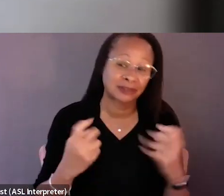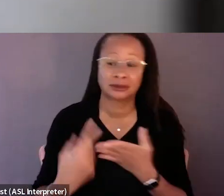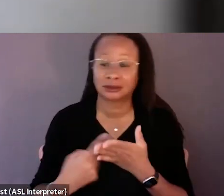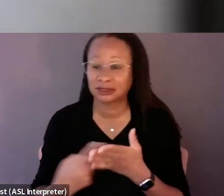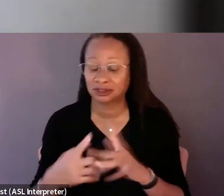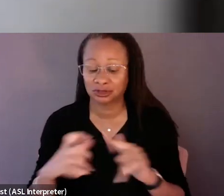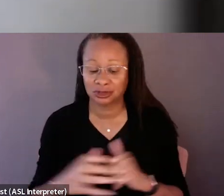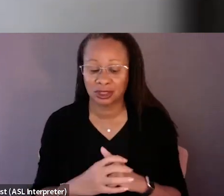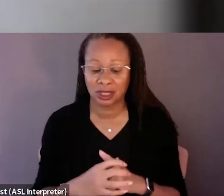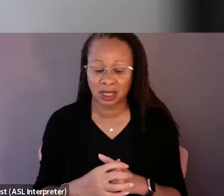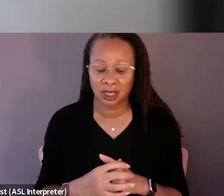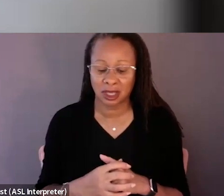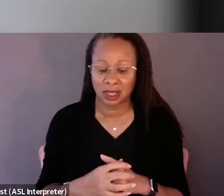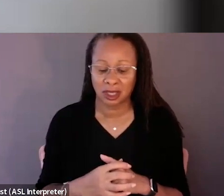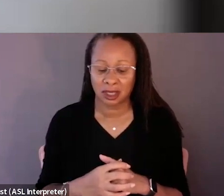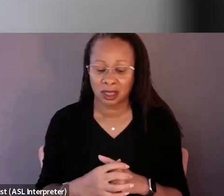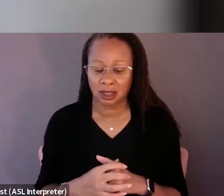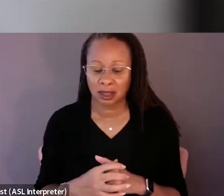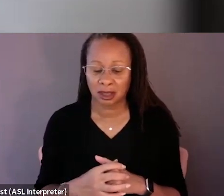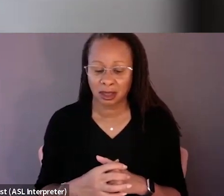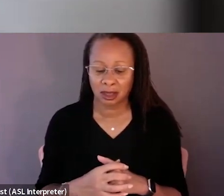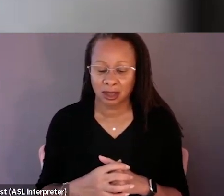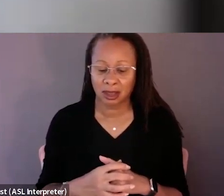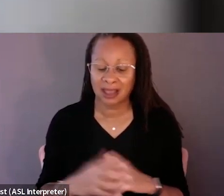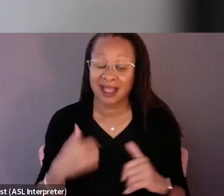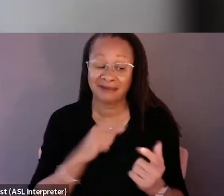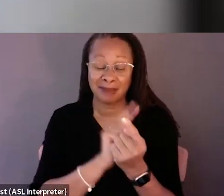like I met loads of civilians,